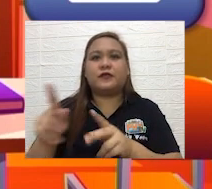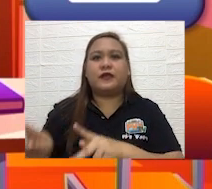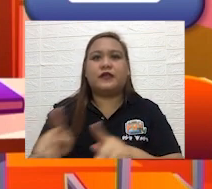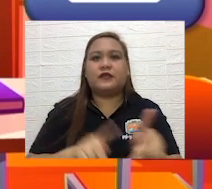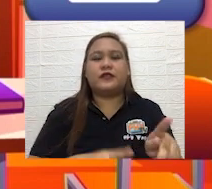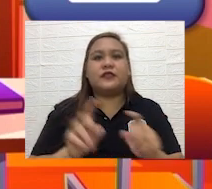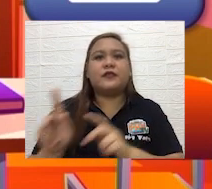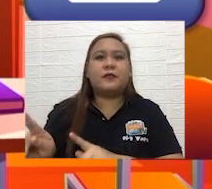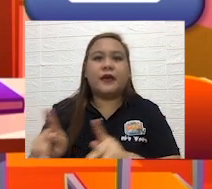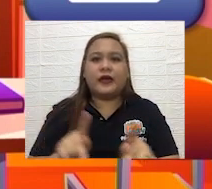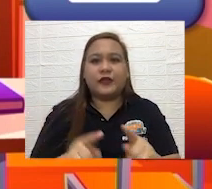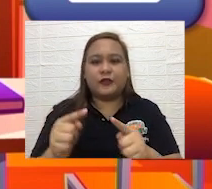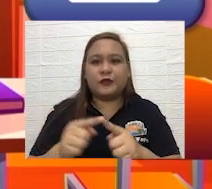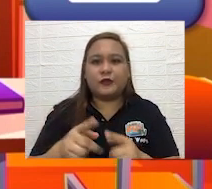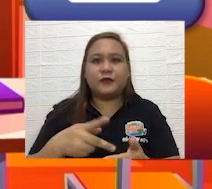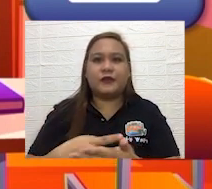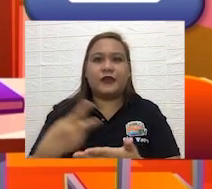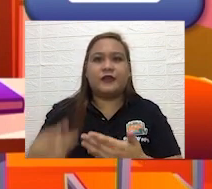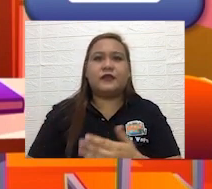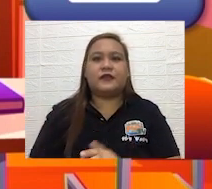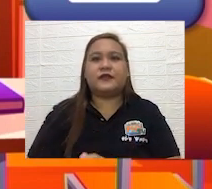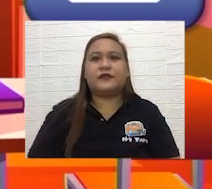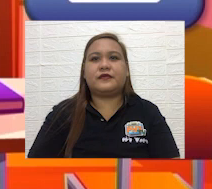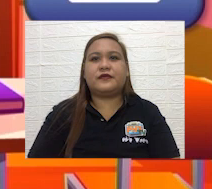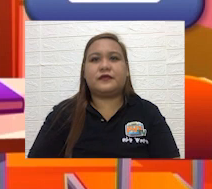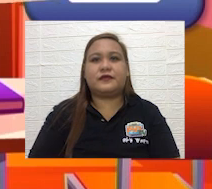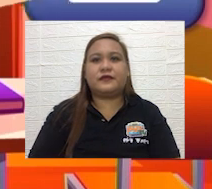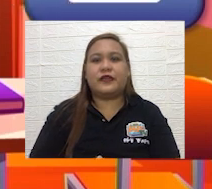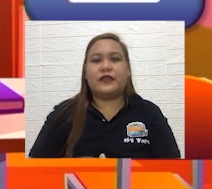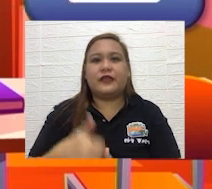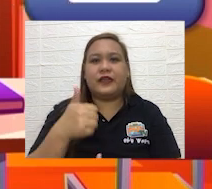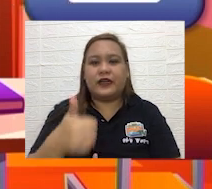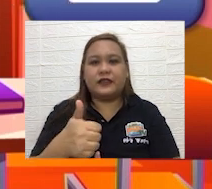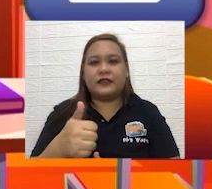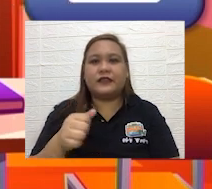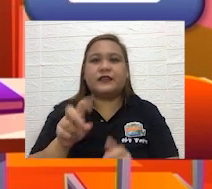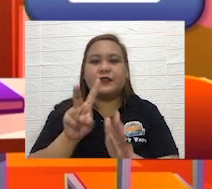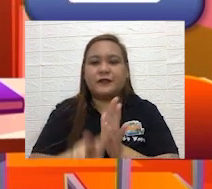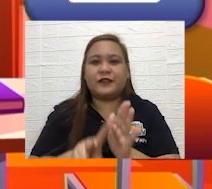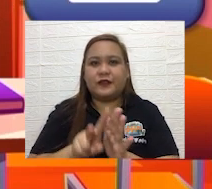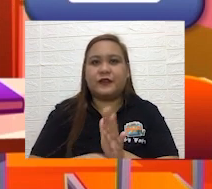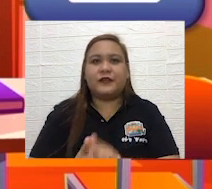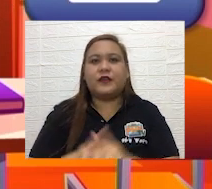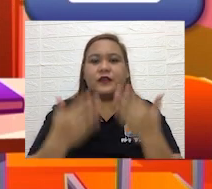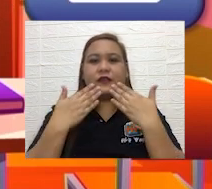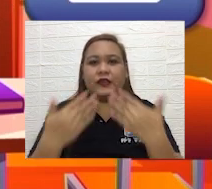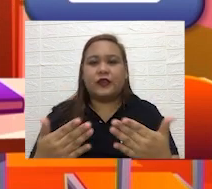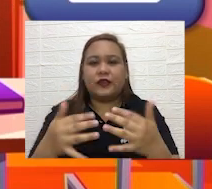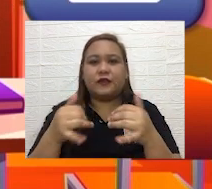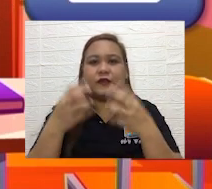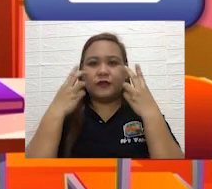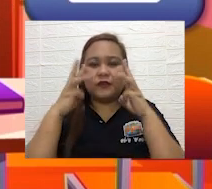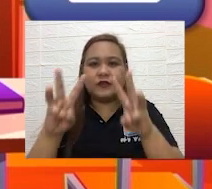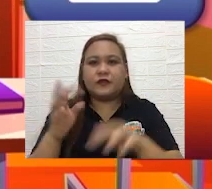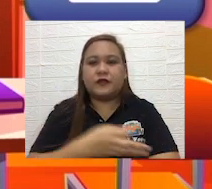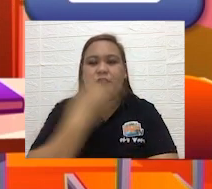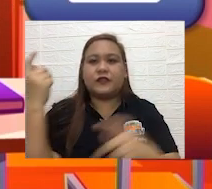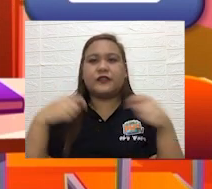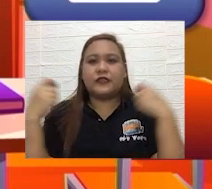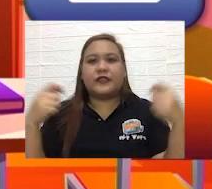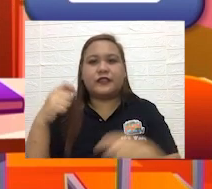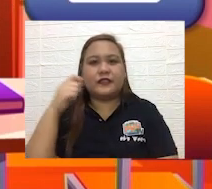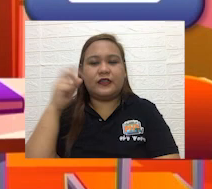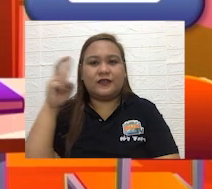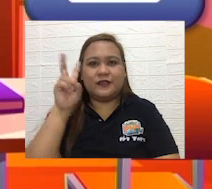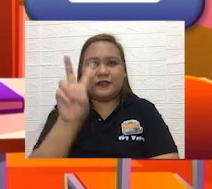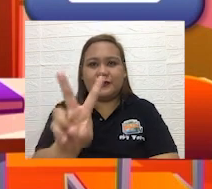is planning to fail." Don't forget to subscribe and like this video as well. Thank you for tuning in to